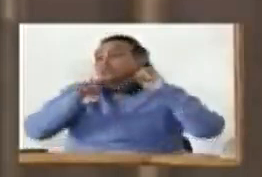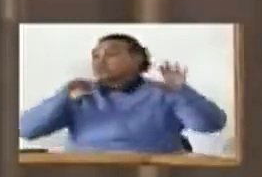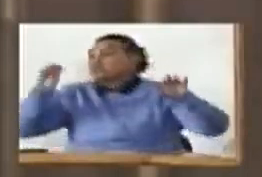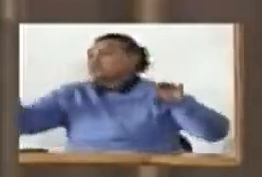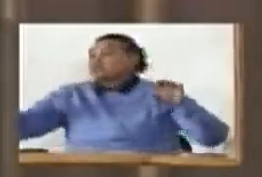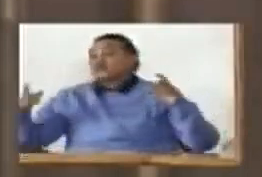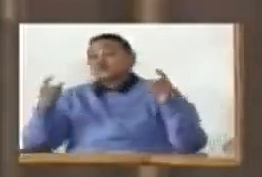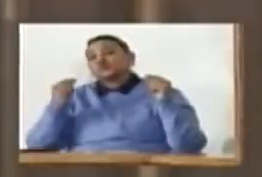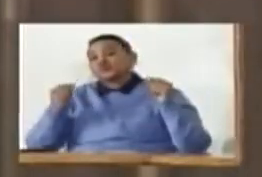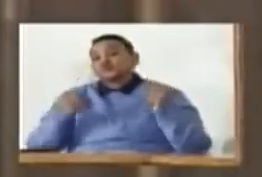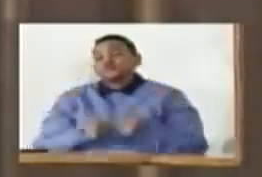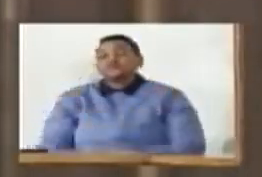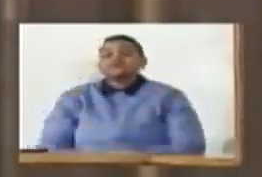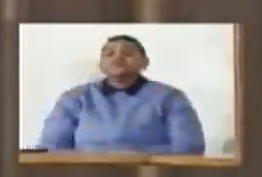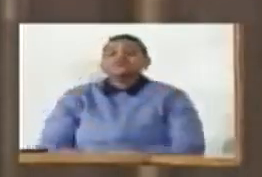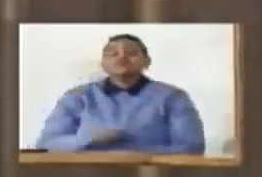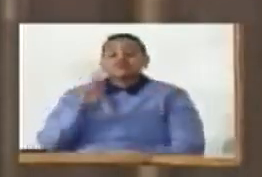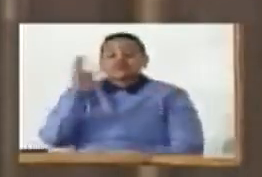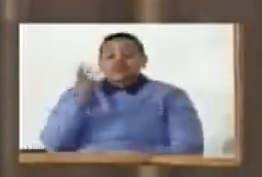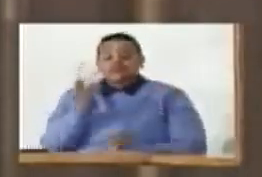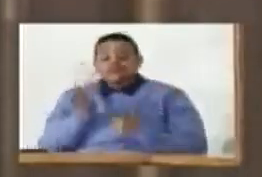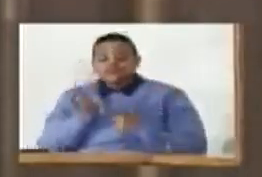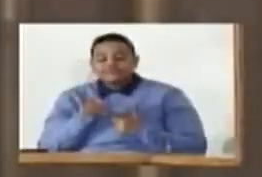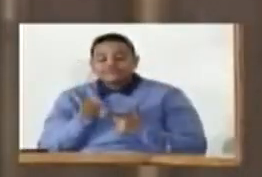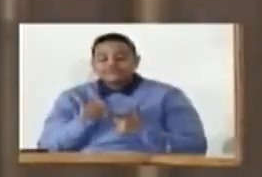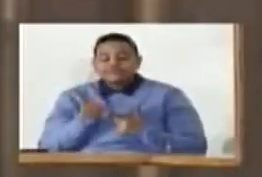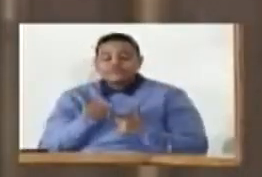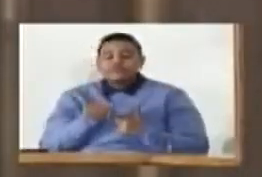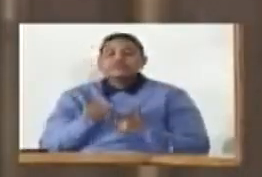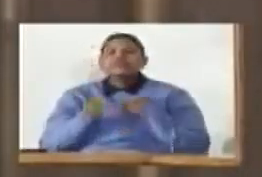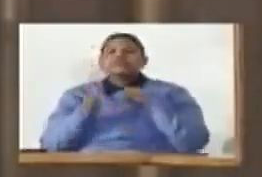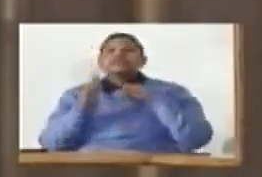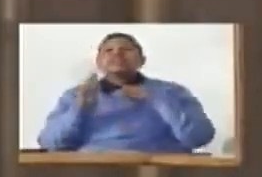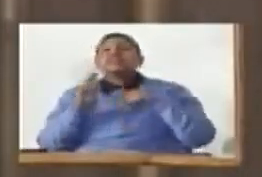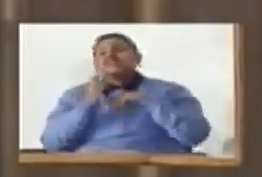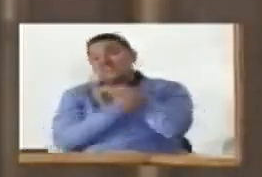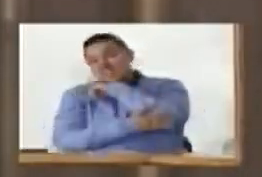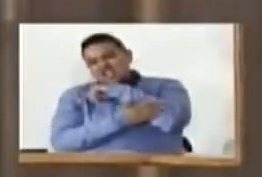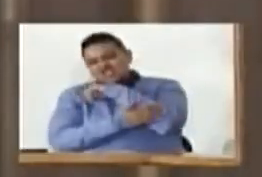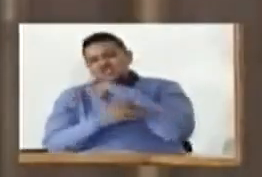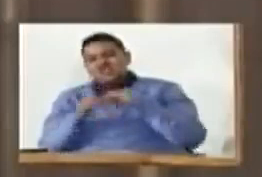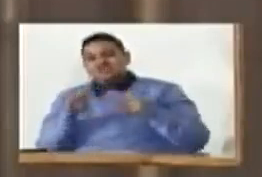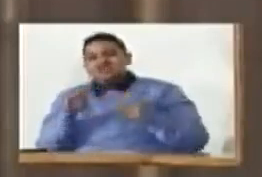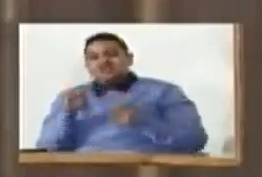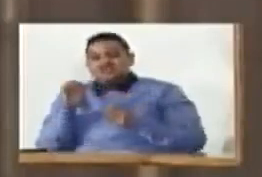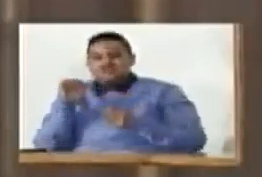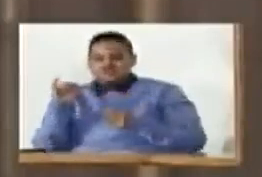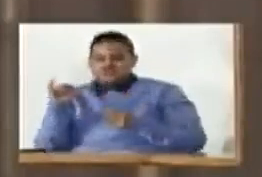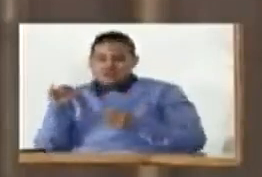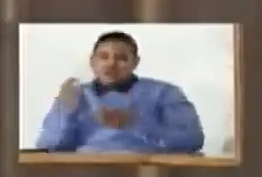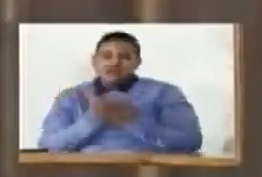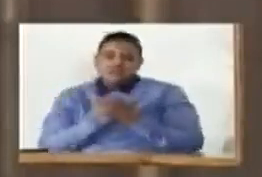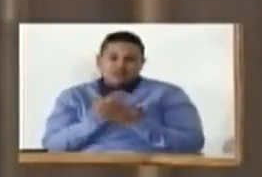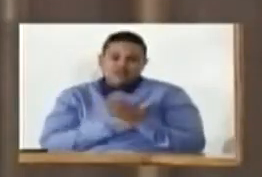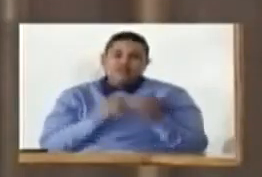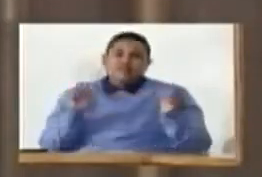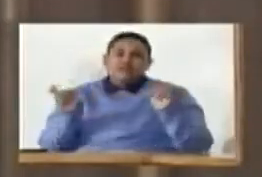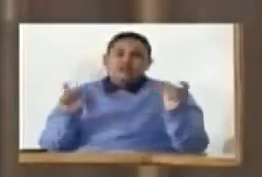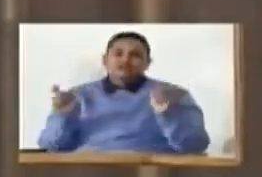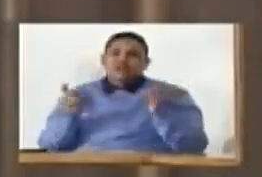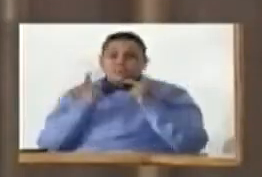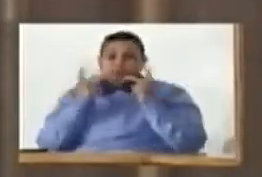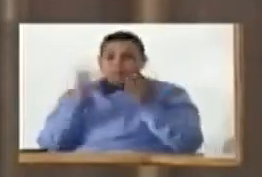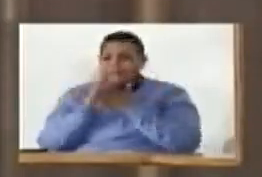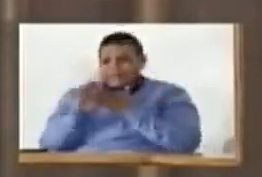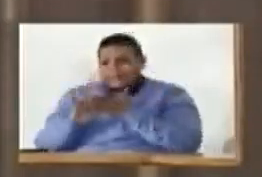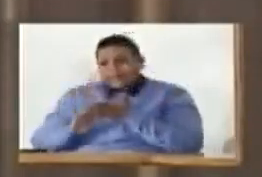done. Secondly, the National Solid Waste Management Public Cleansing Regulations, which will outline